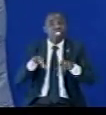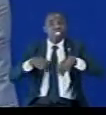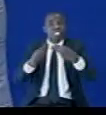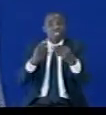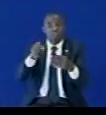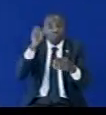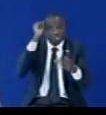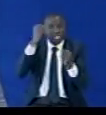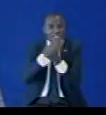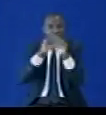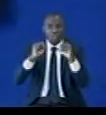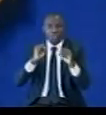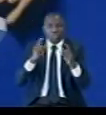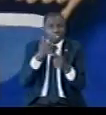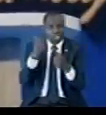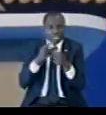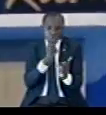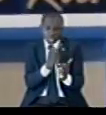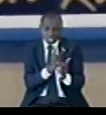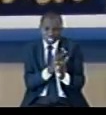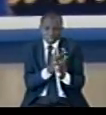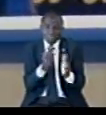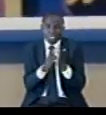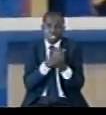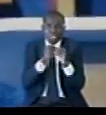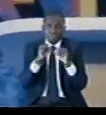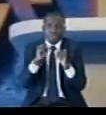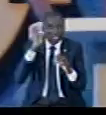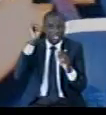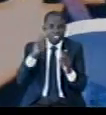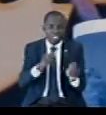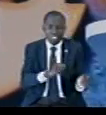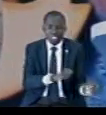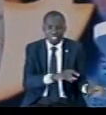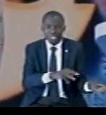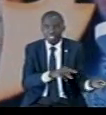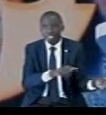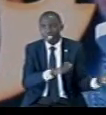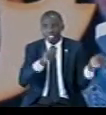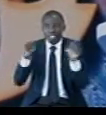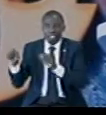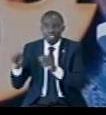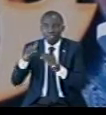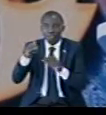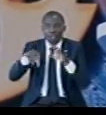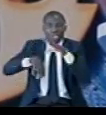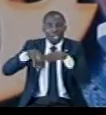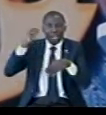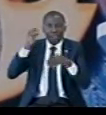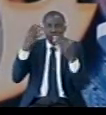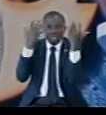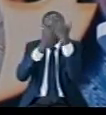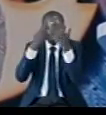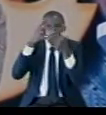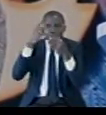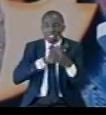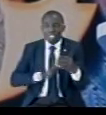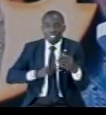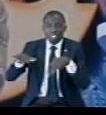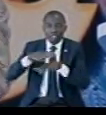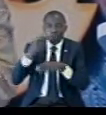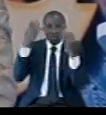you hold on to that salvation, and he has translated you out of the kingdom of darkness, and you